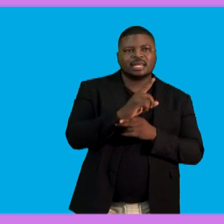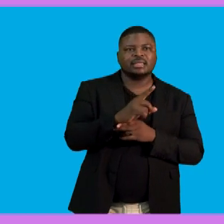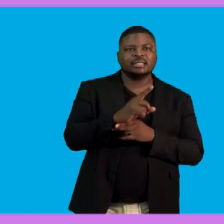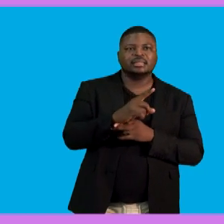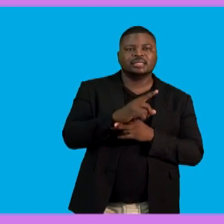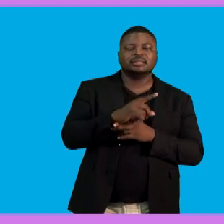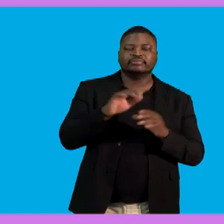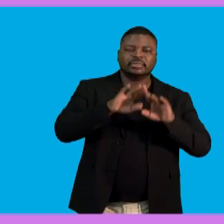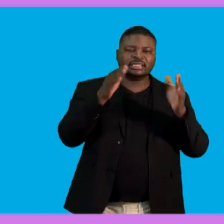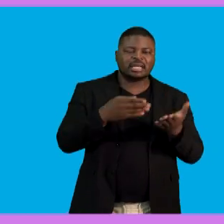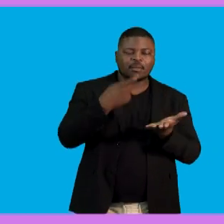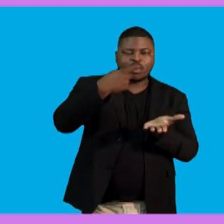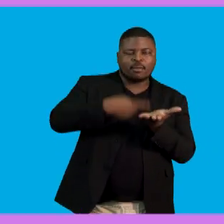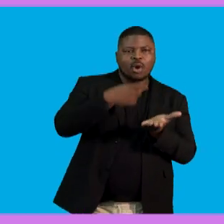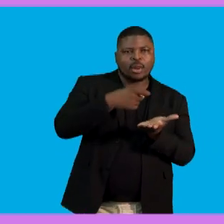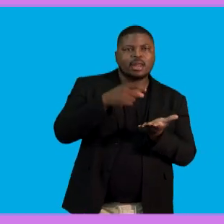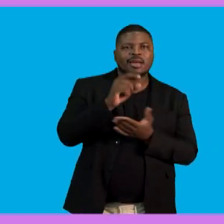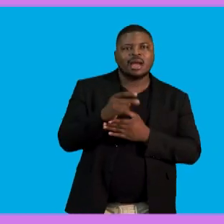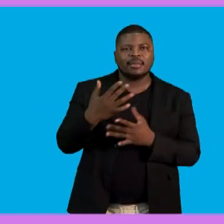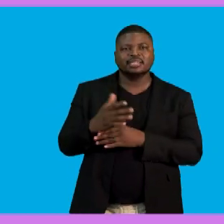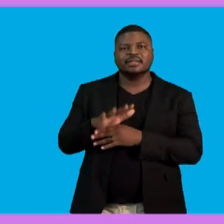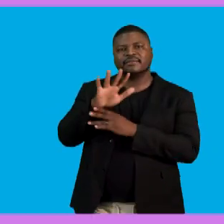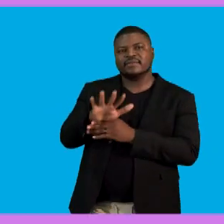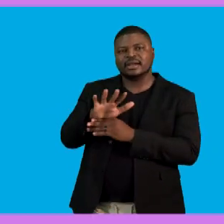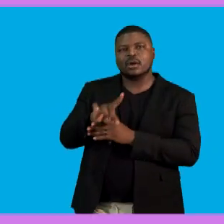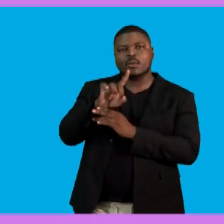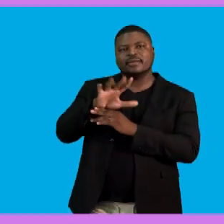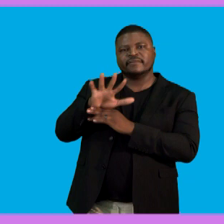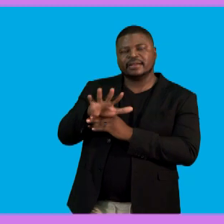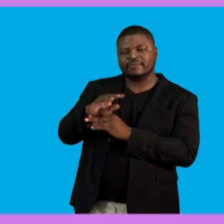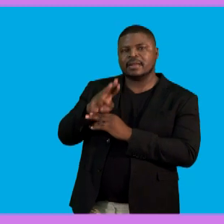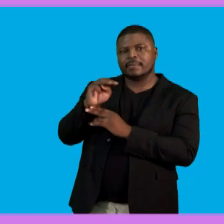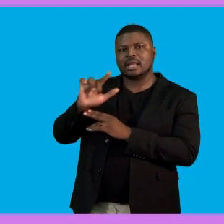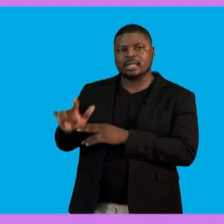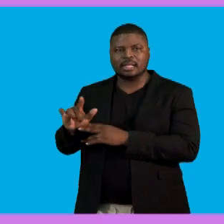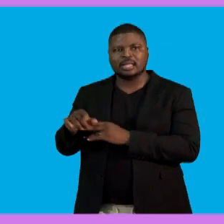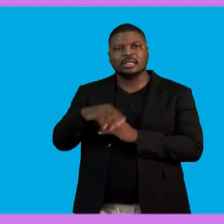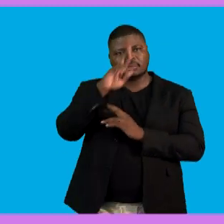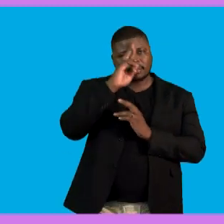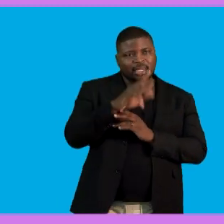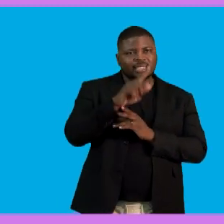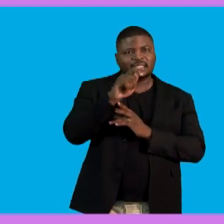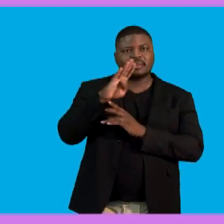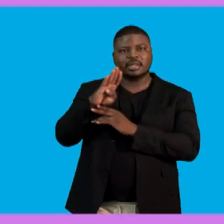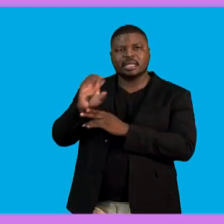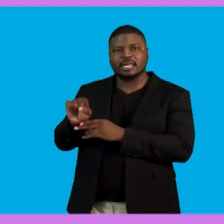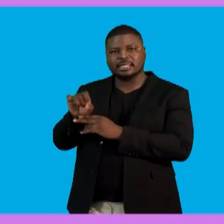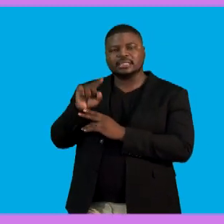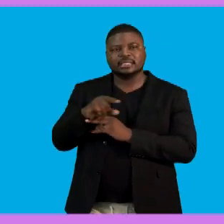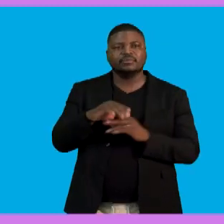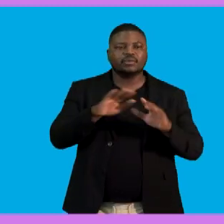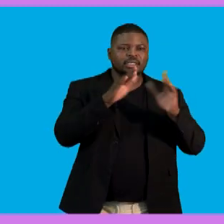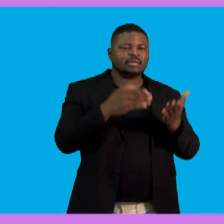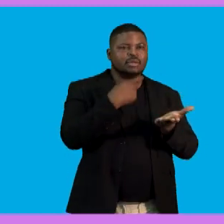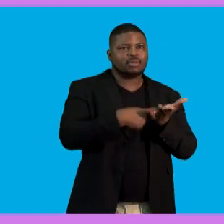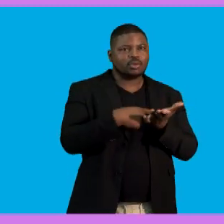And then also note these abbreviation that TSP will stand for teaspoon and TBS will stand for